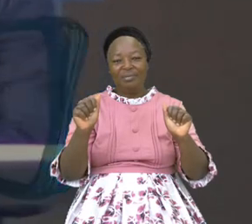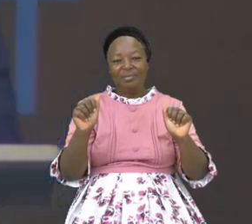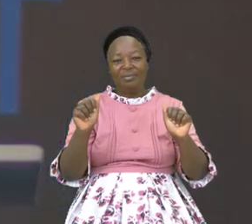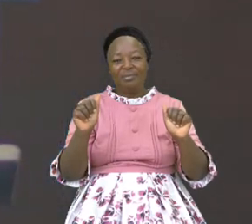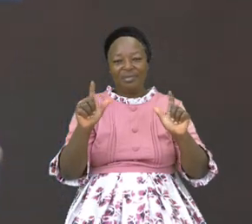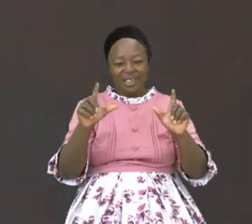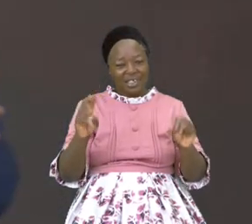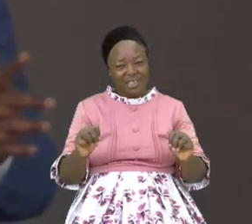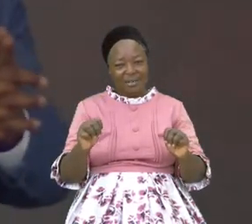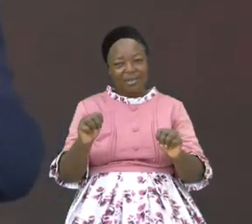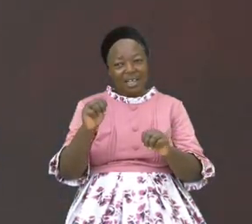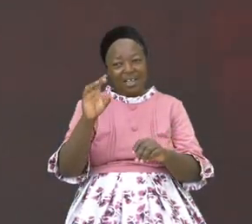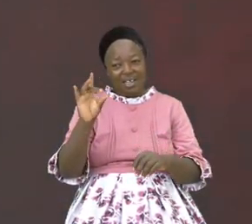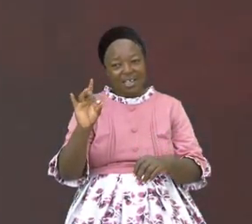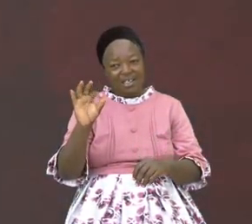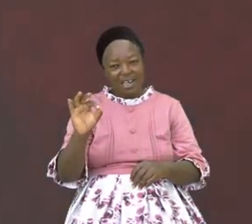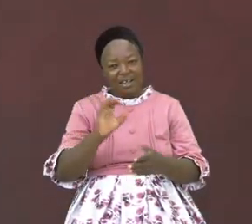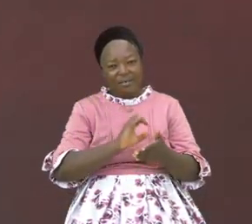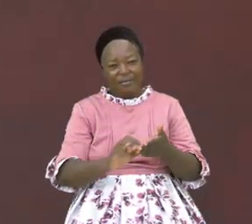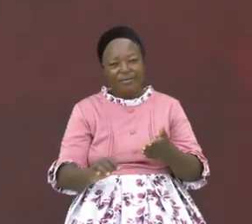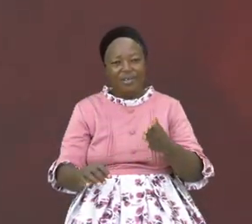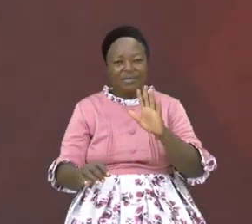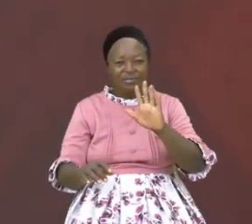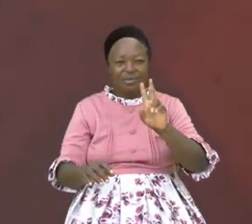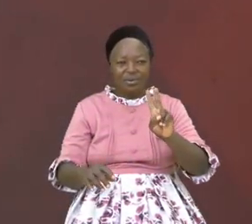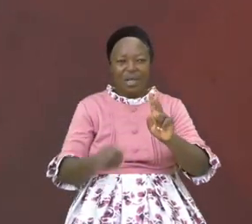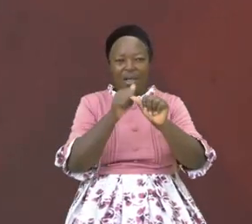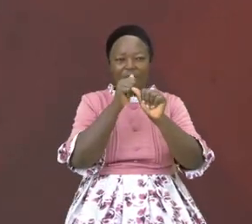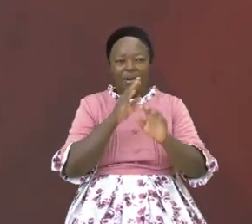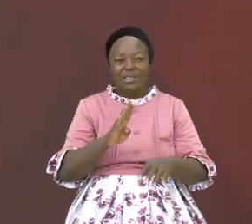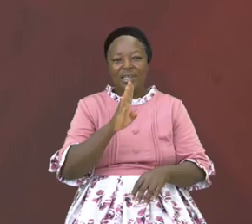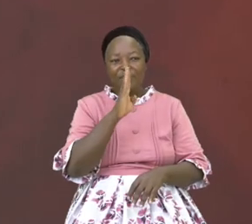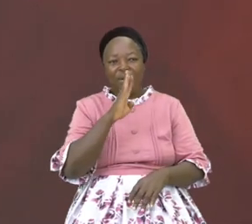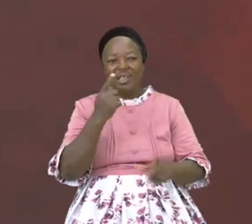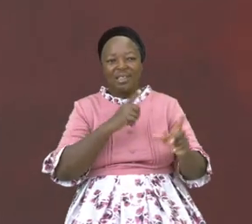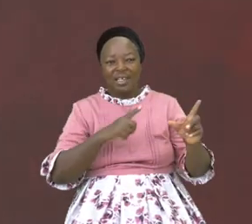89, verse 52. Blessed be the Lord